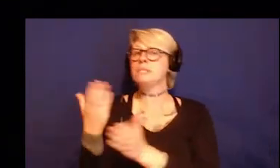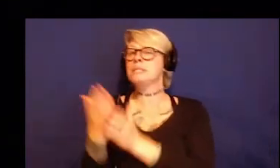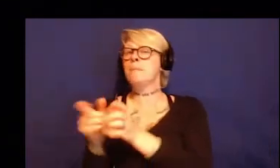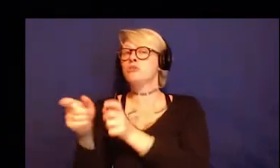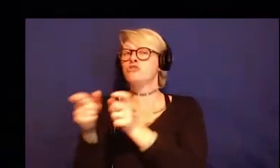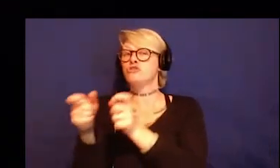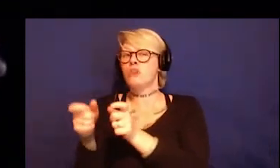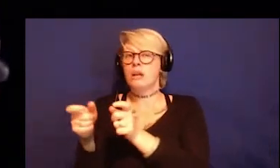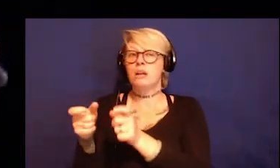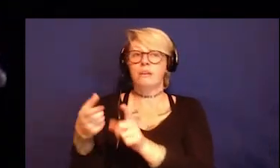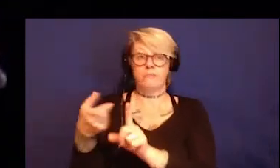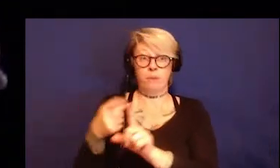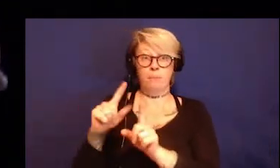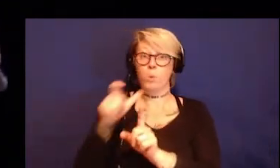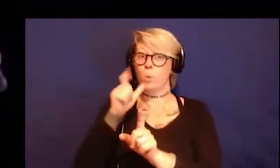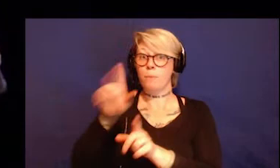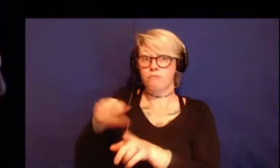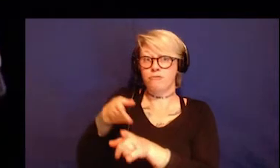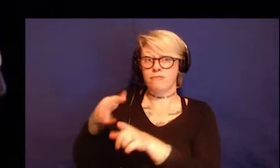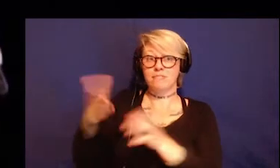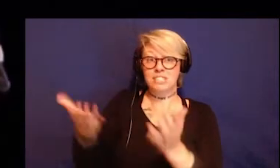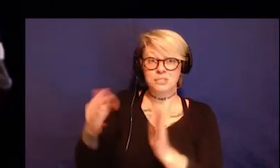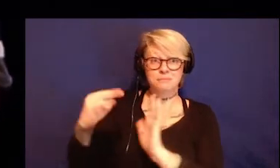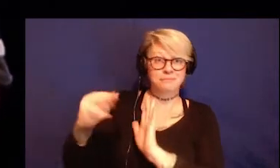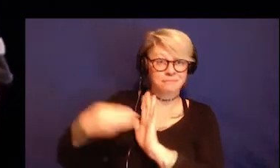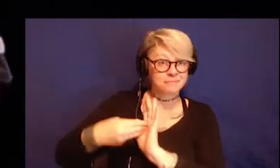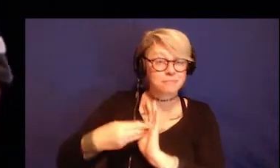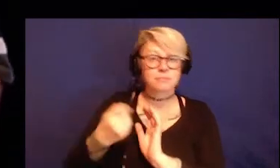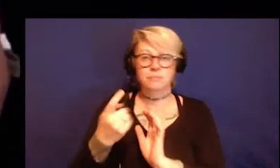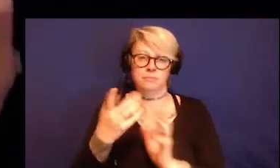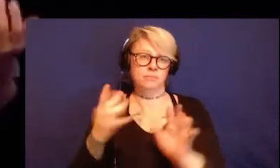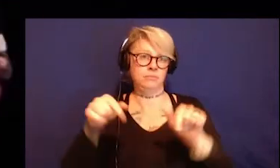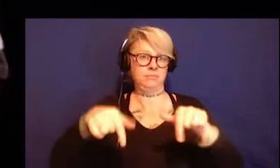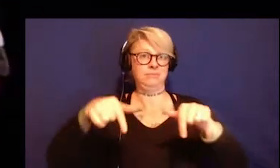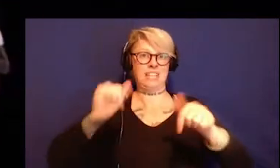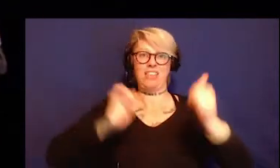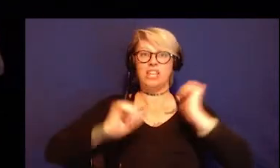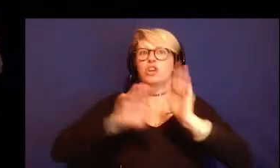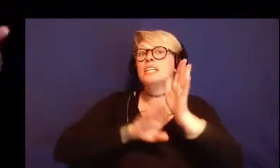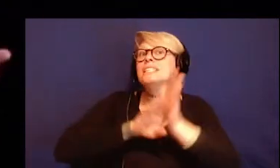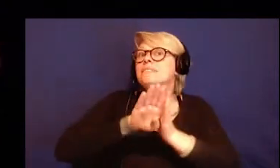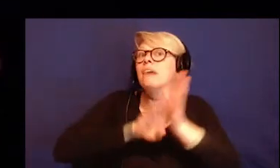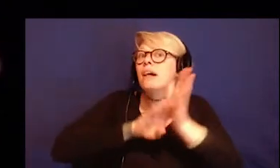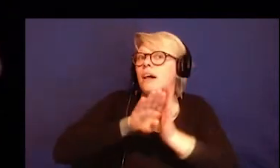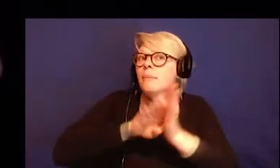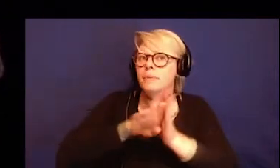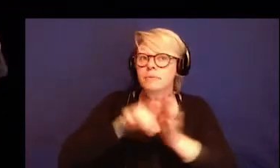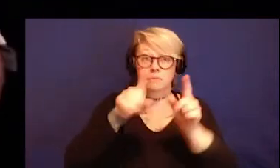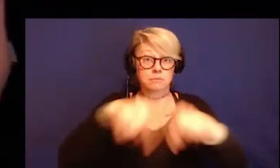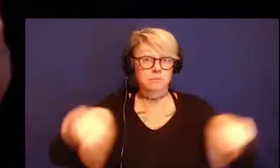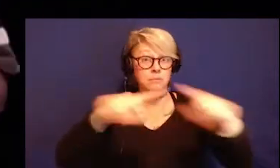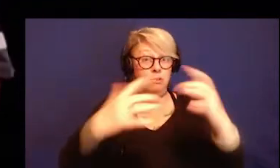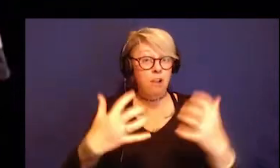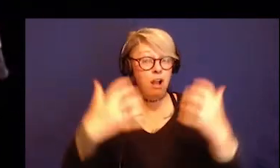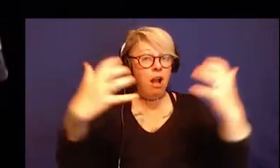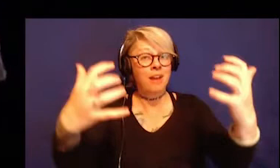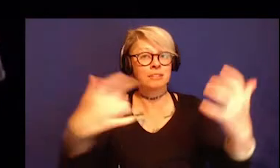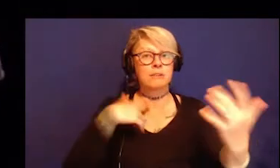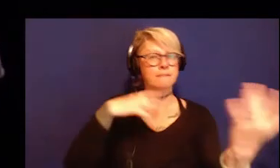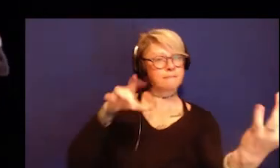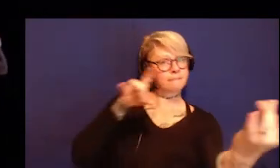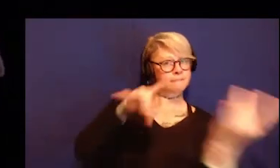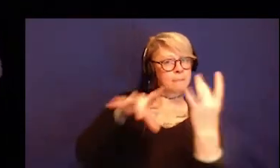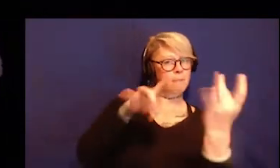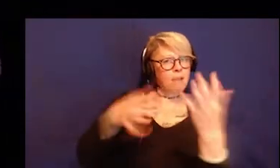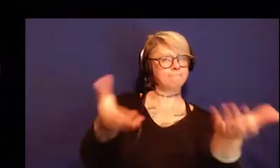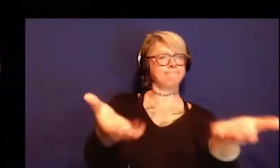from Montreal. So really, it's all about theater development. So we're inviting the audience in to be an extension of that